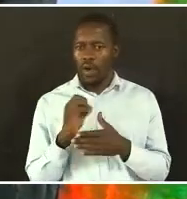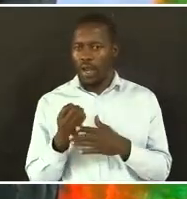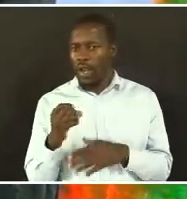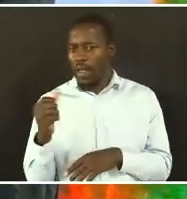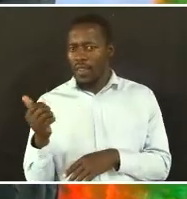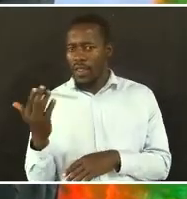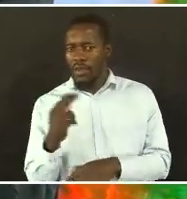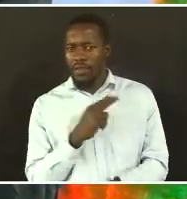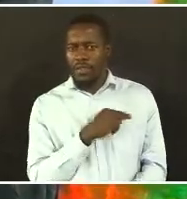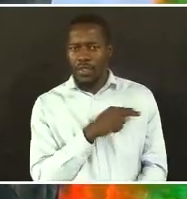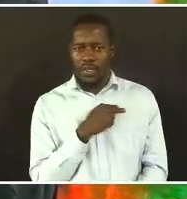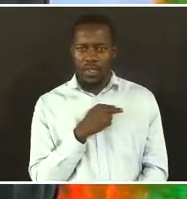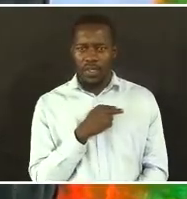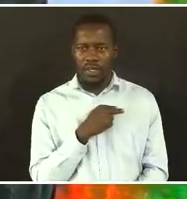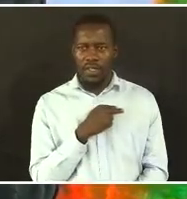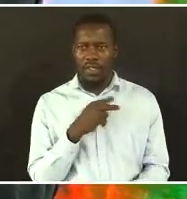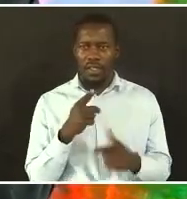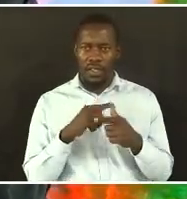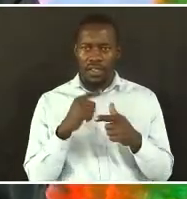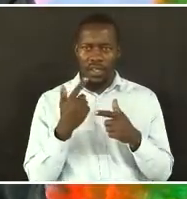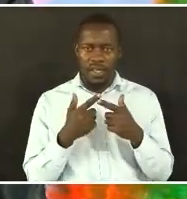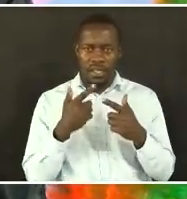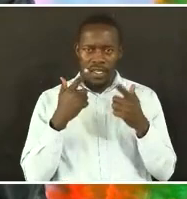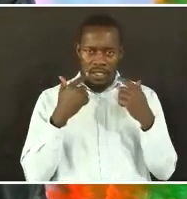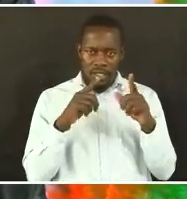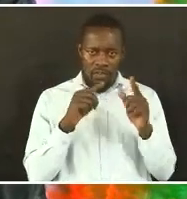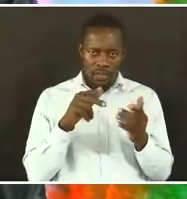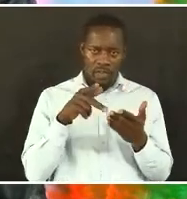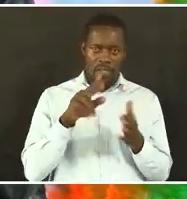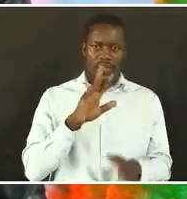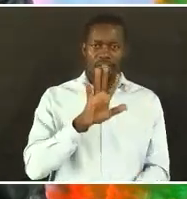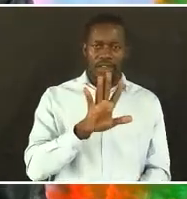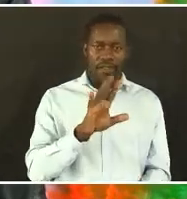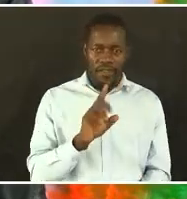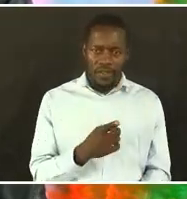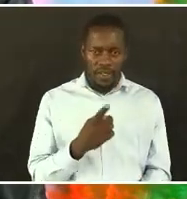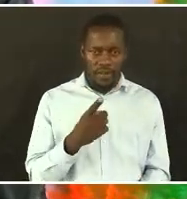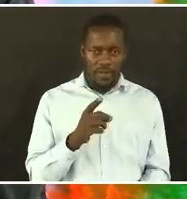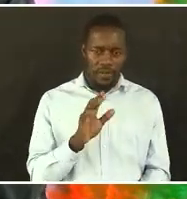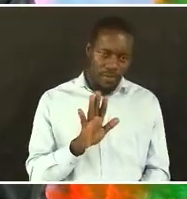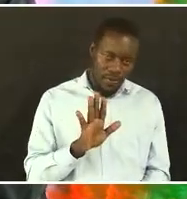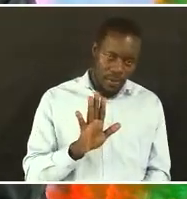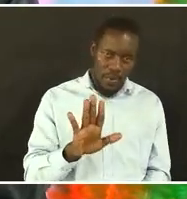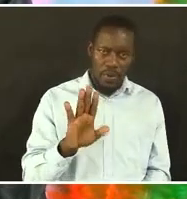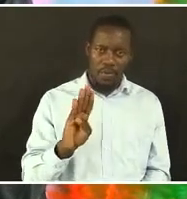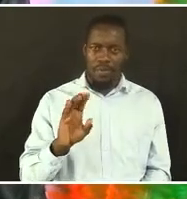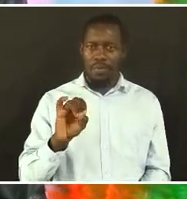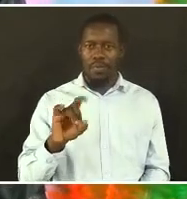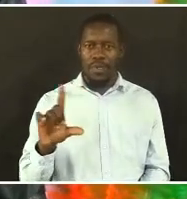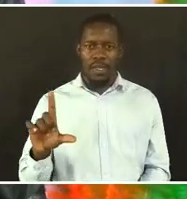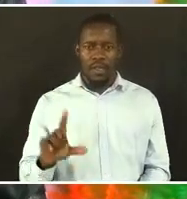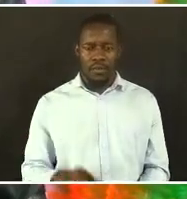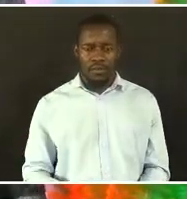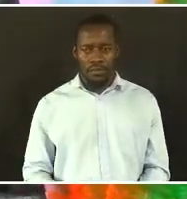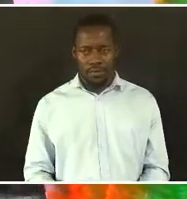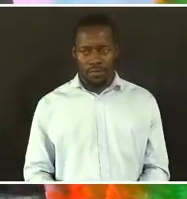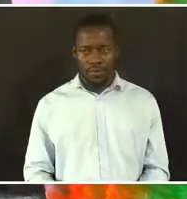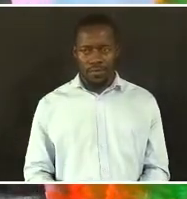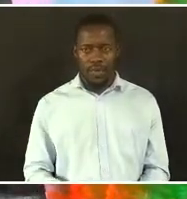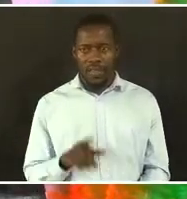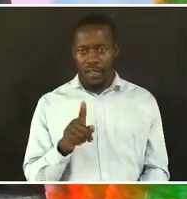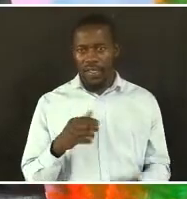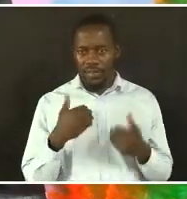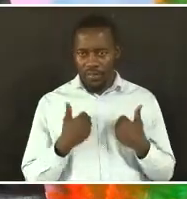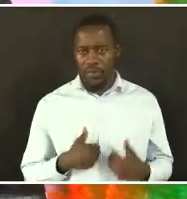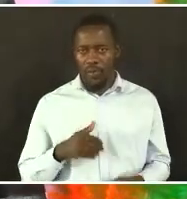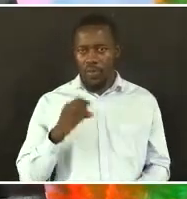bed, and says that we have paid 5,000 shillings for your bill. That person will want to know, which church